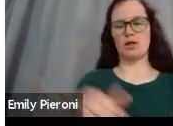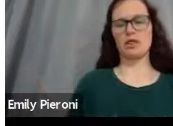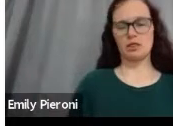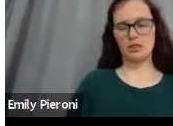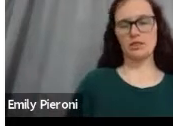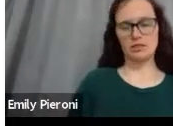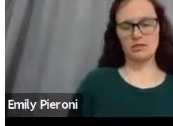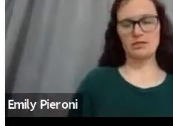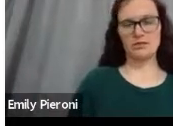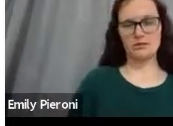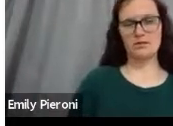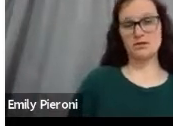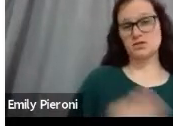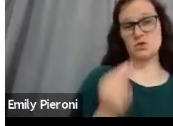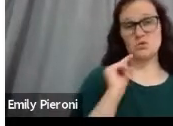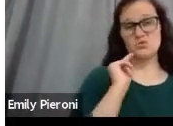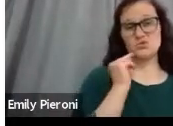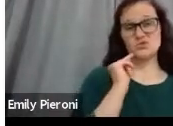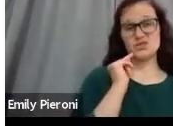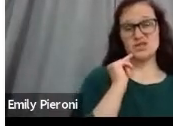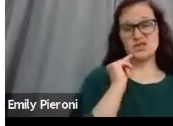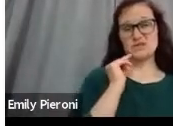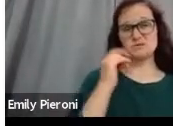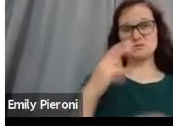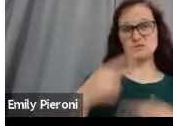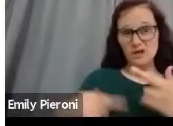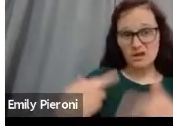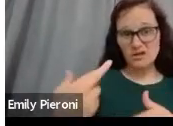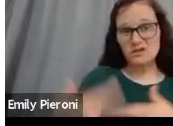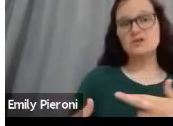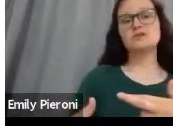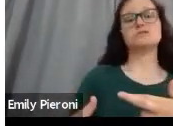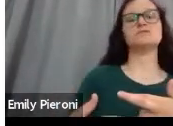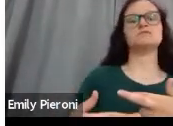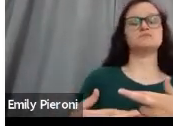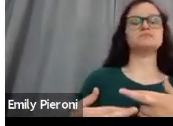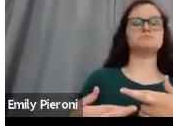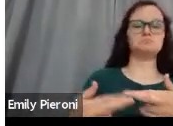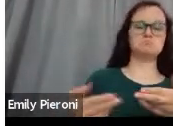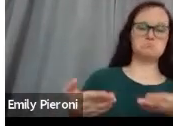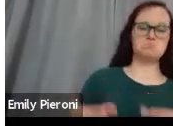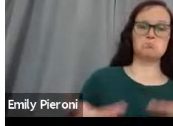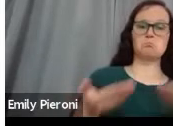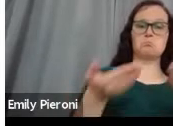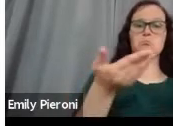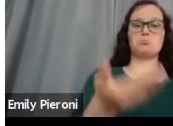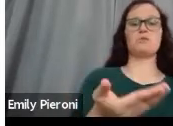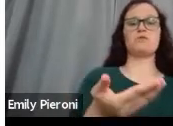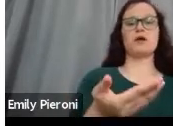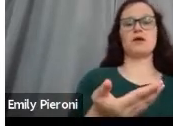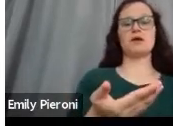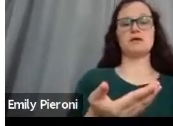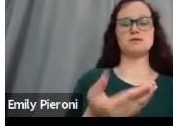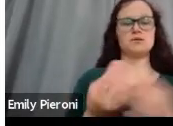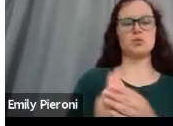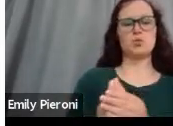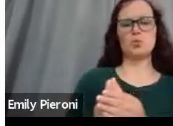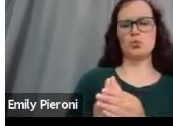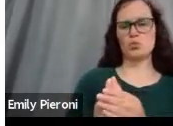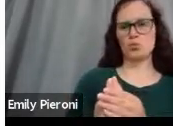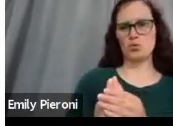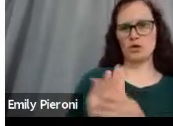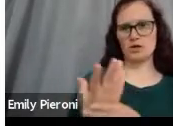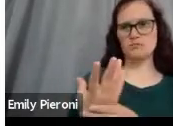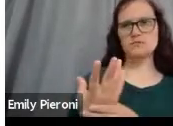the nutrient recycling does provide opportunities, though, for crops, because crops are nutrient feeders.